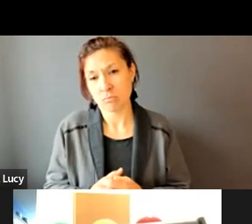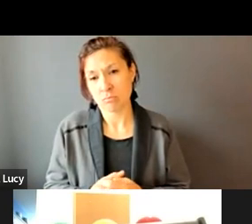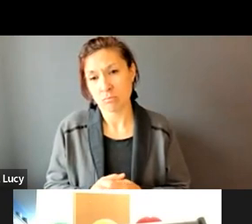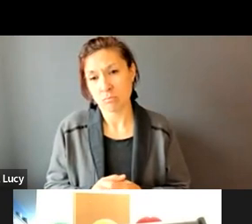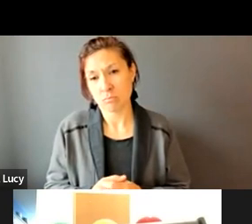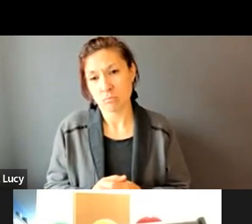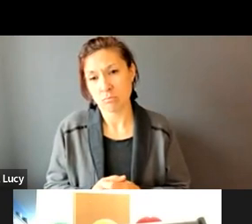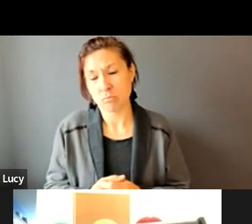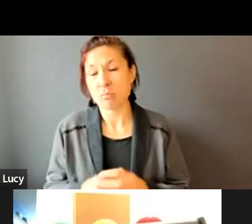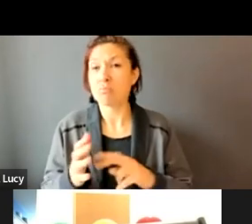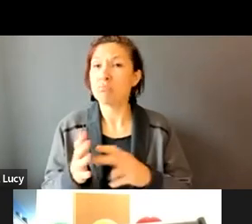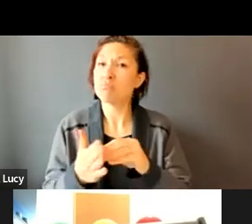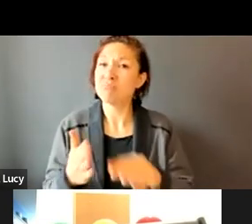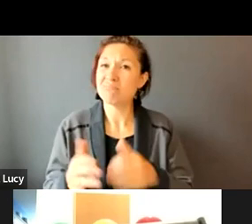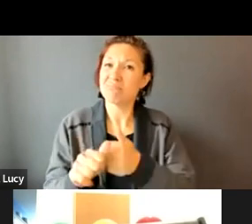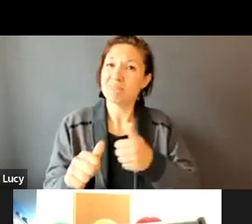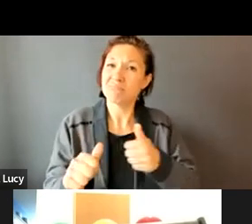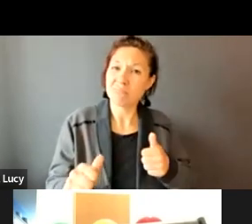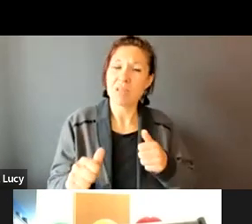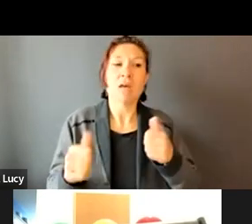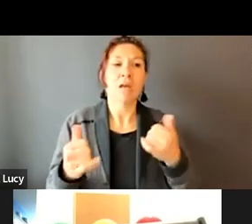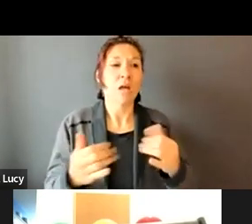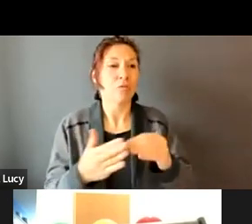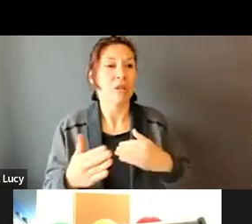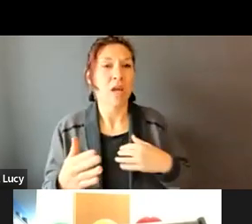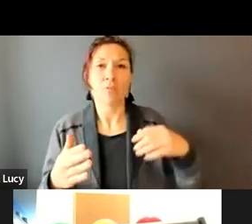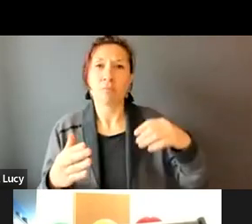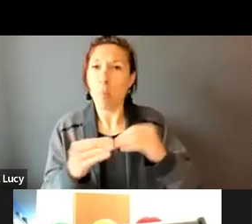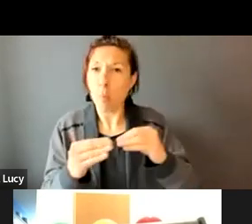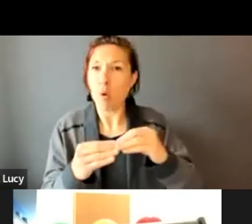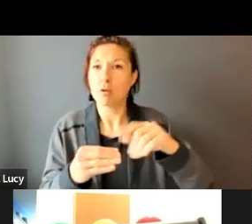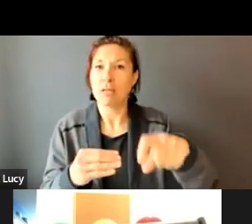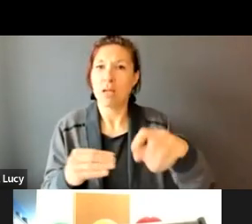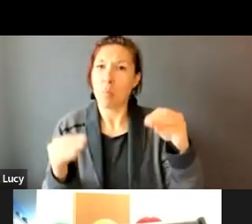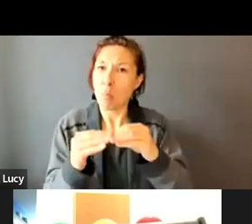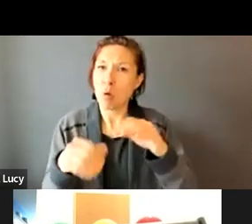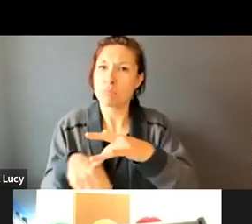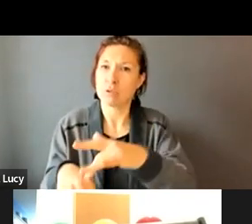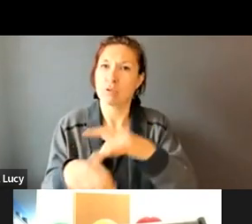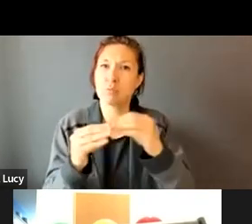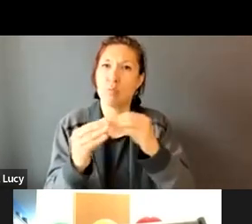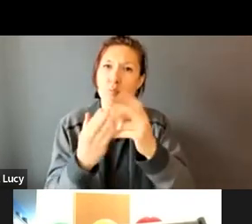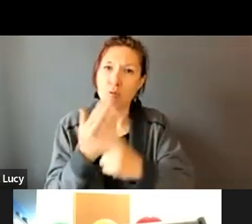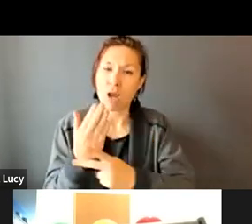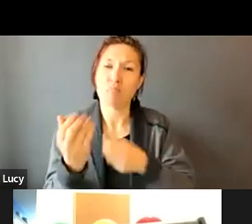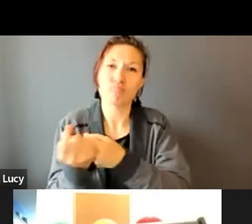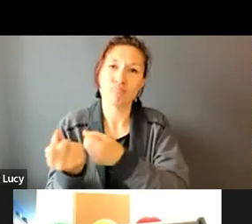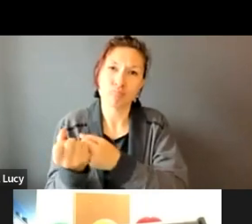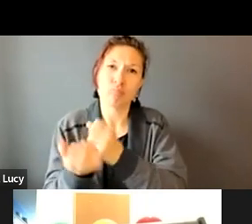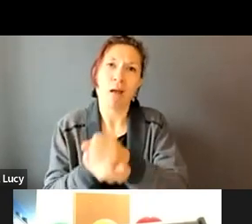the pandemic has increased the need of more resources and programs that can help to